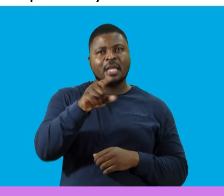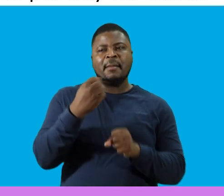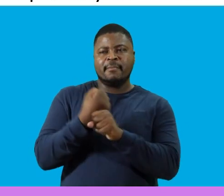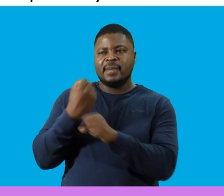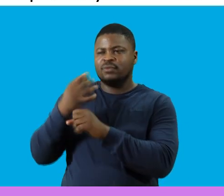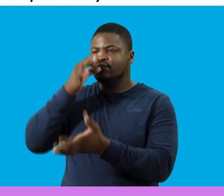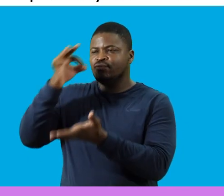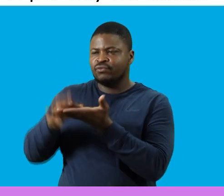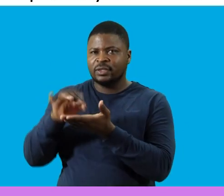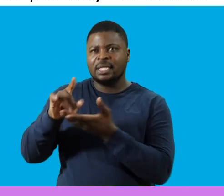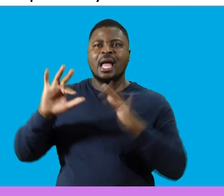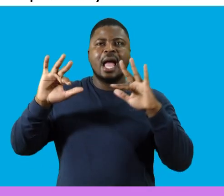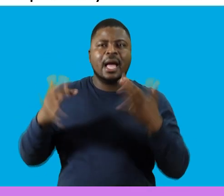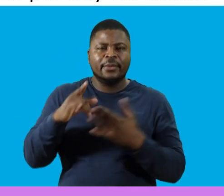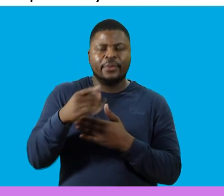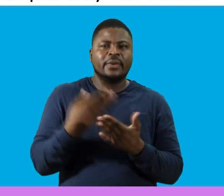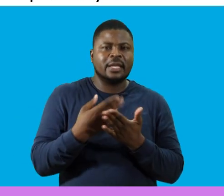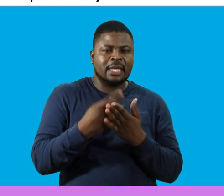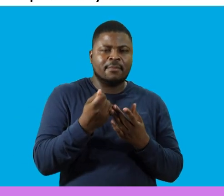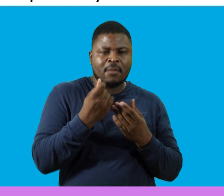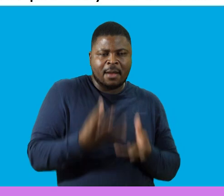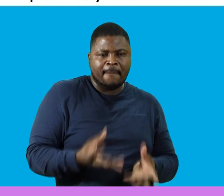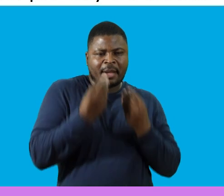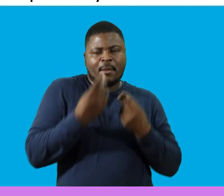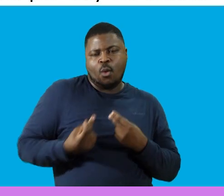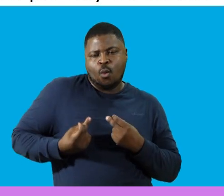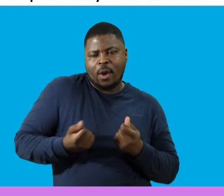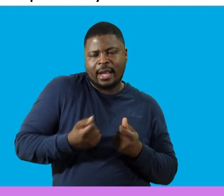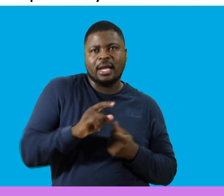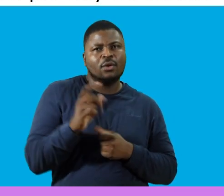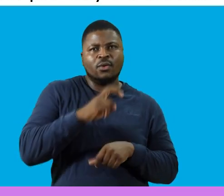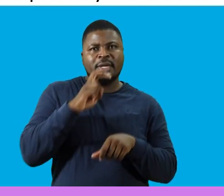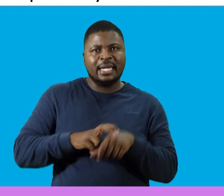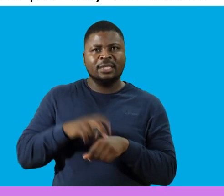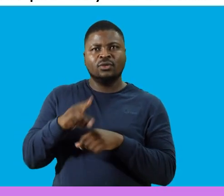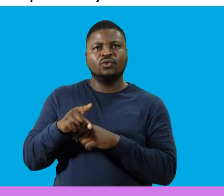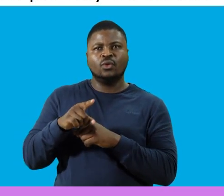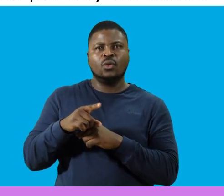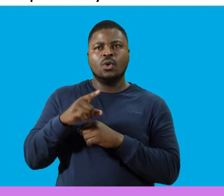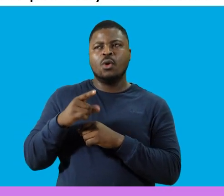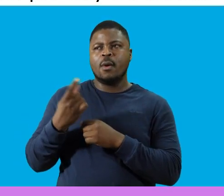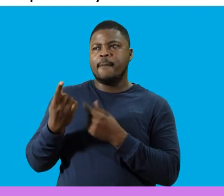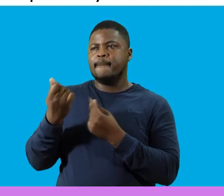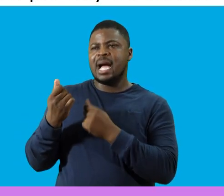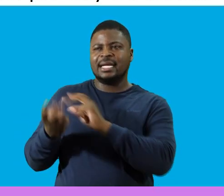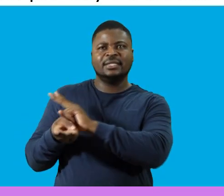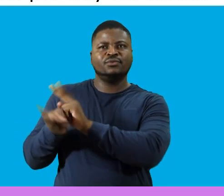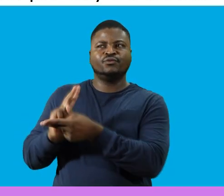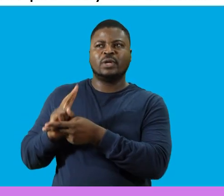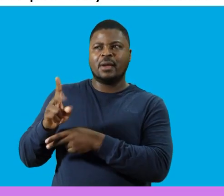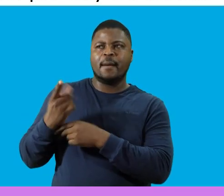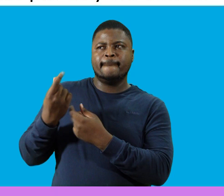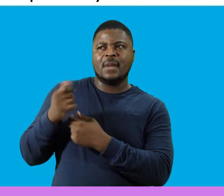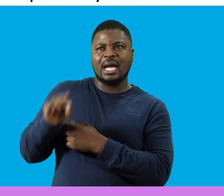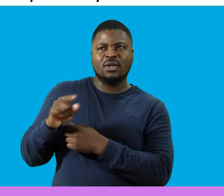Make suggestions on how he can finance his trip faster without going into debt. He can take more